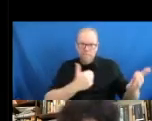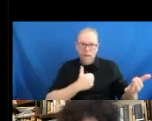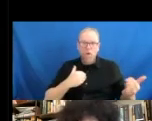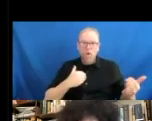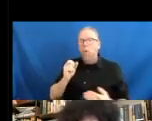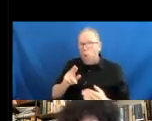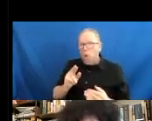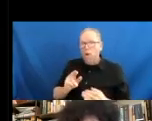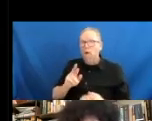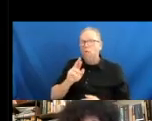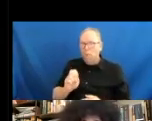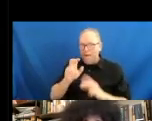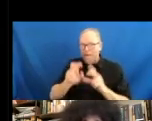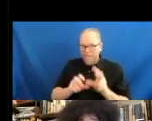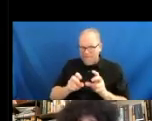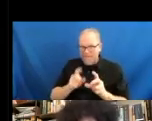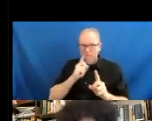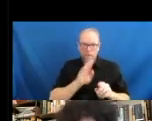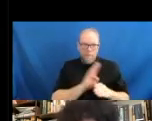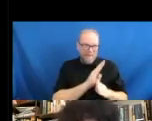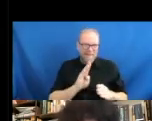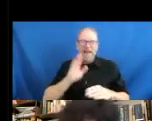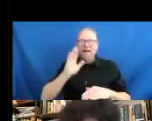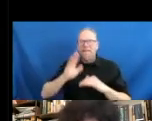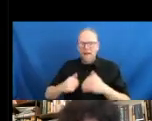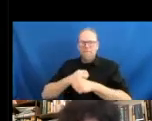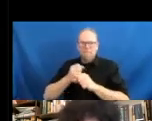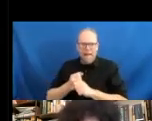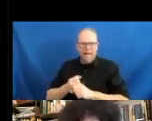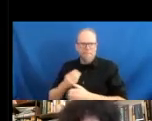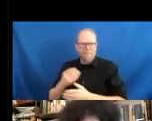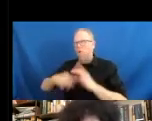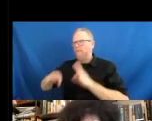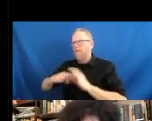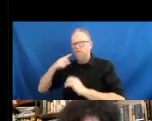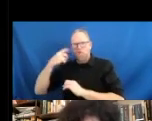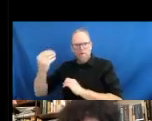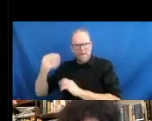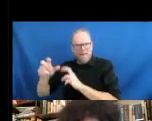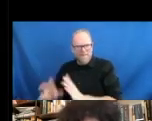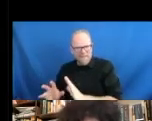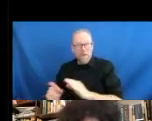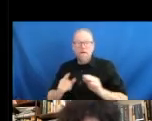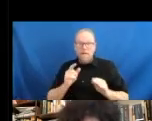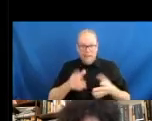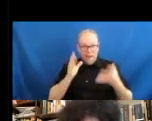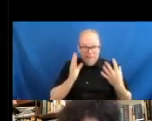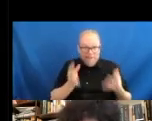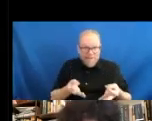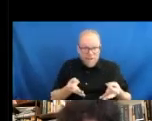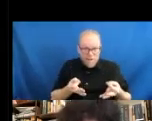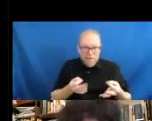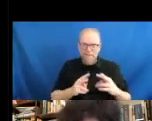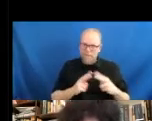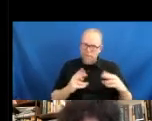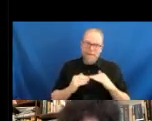the enterprise rather than the generating profits for outside investors. So that decision making is